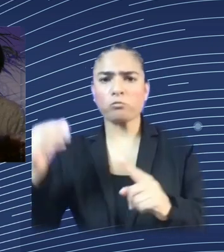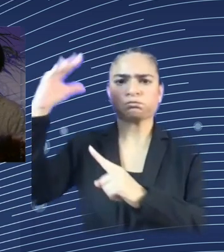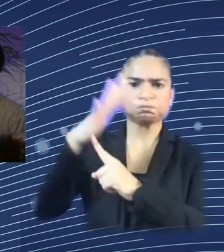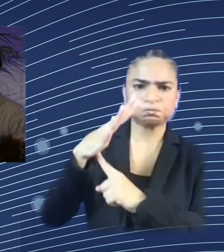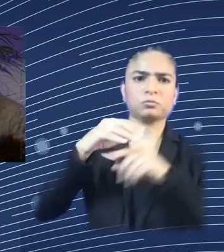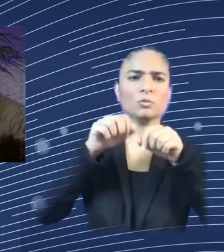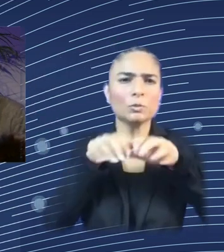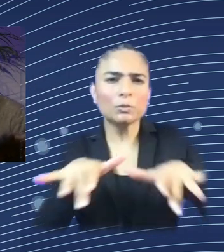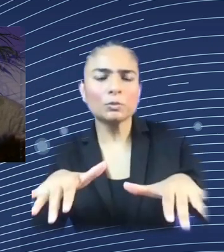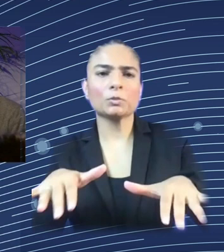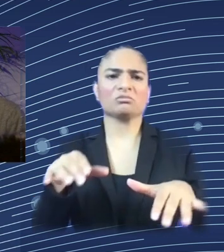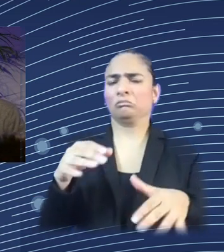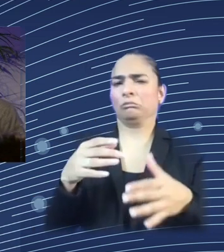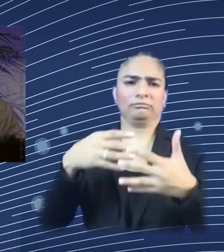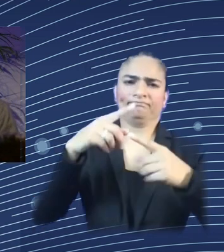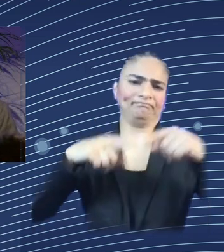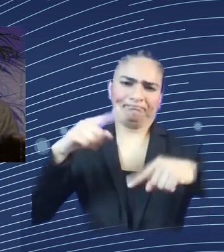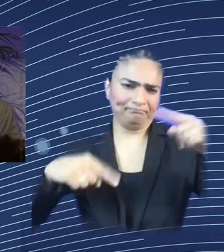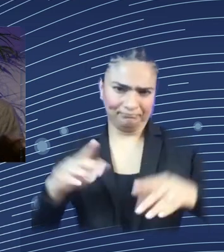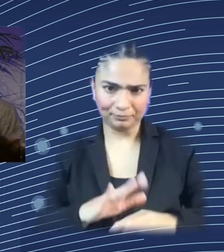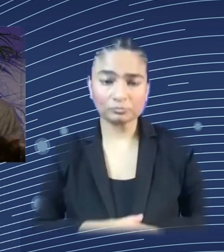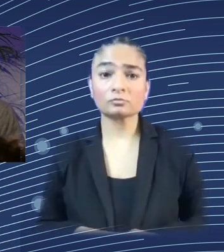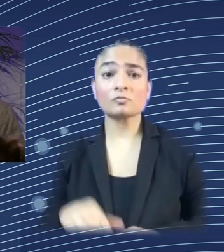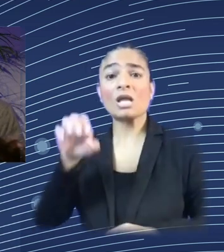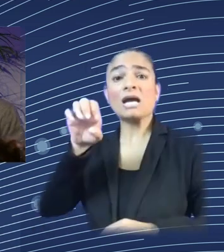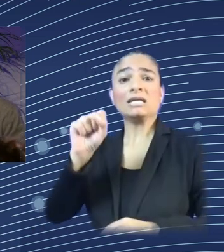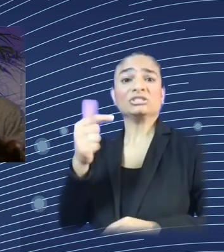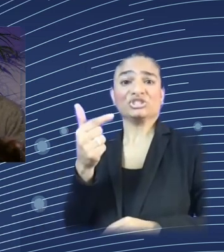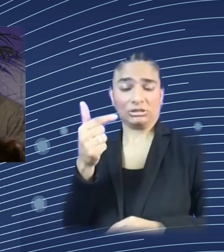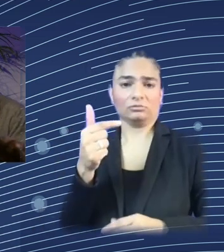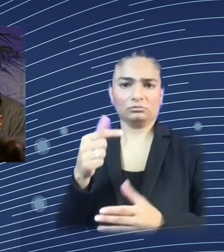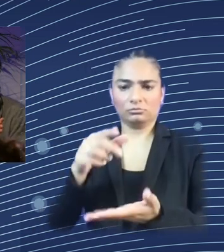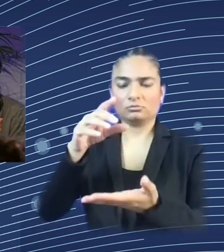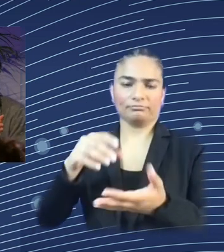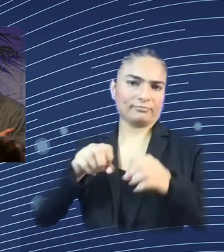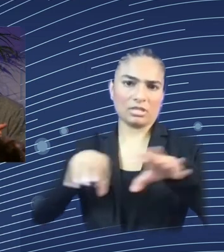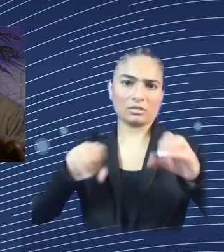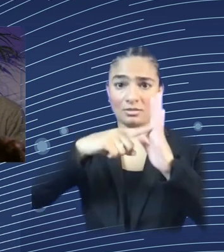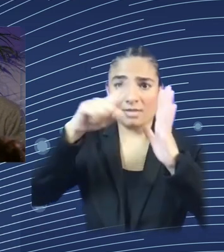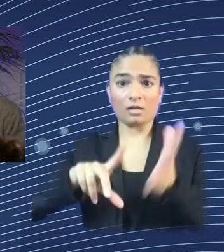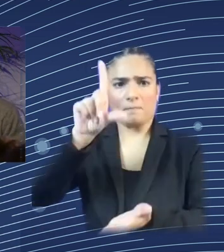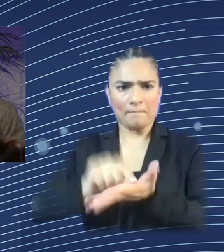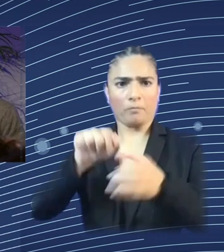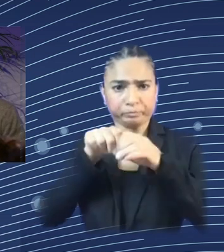companies. If you're able to perform this correctly, you're able to steer